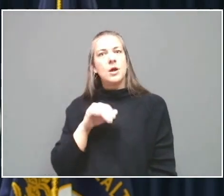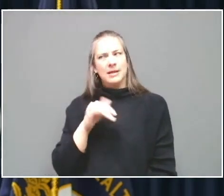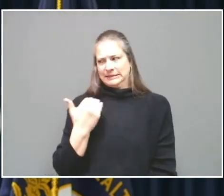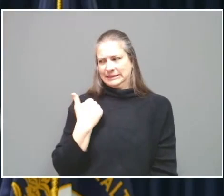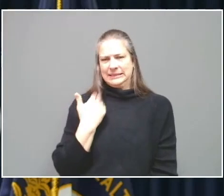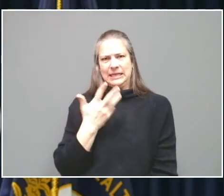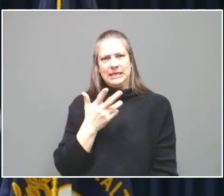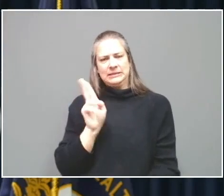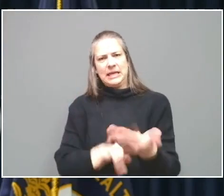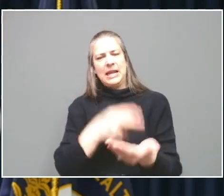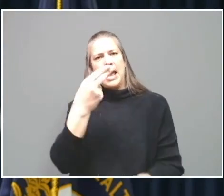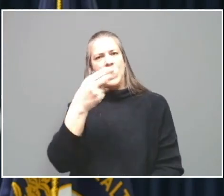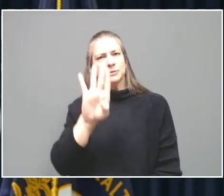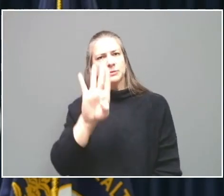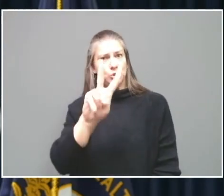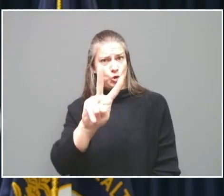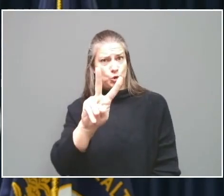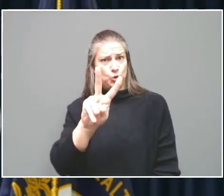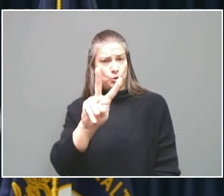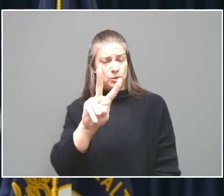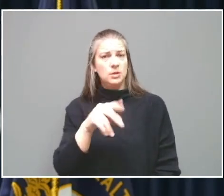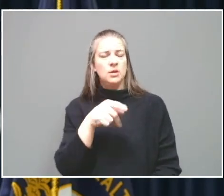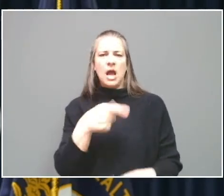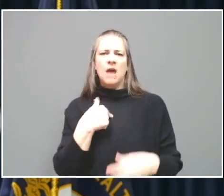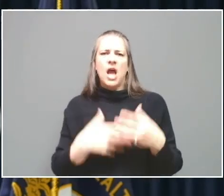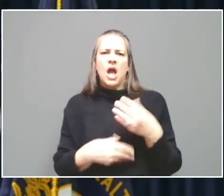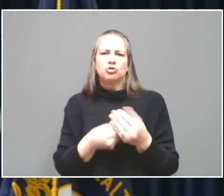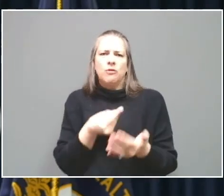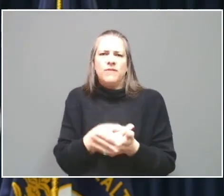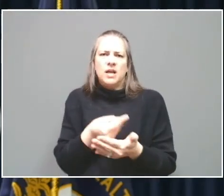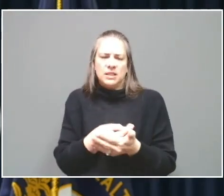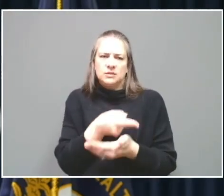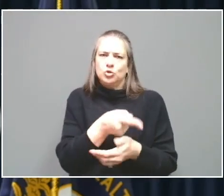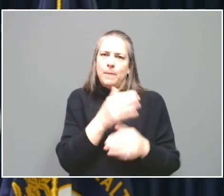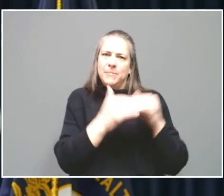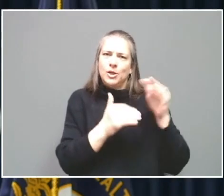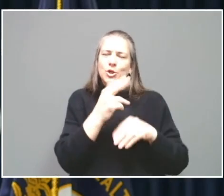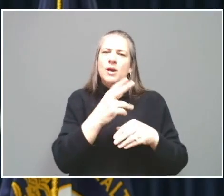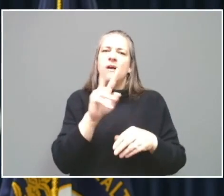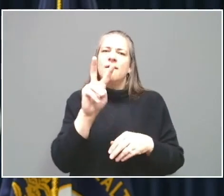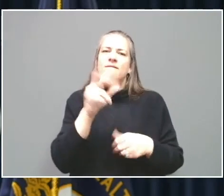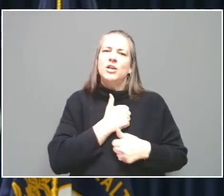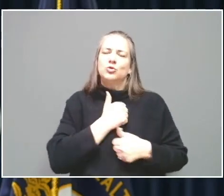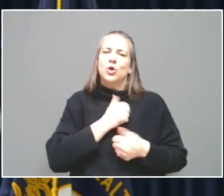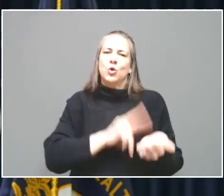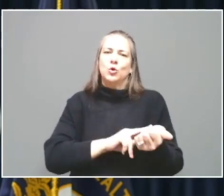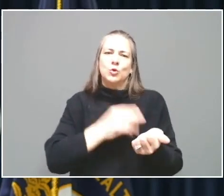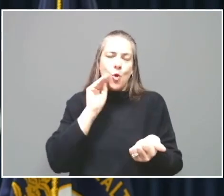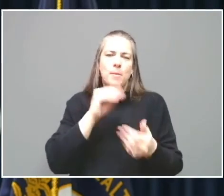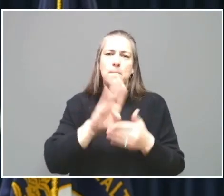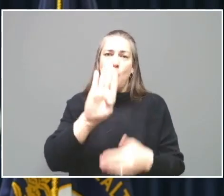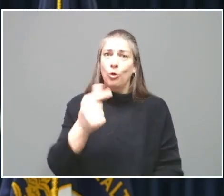Bill 2, which is providing the extra funding needed to build that new veterans nursing home in Bowling Green. I'm proud to